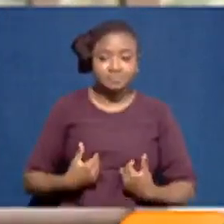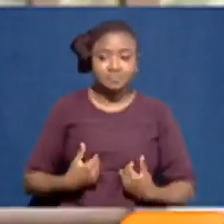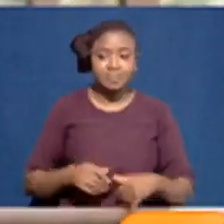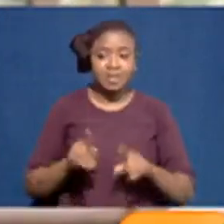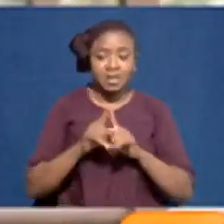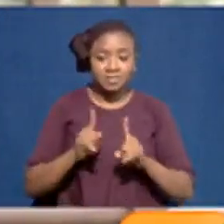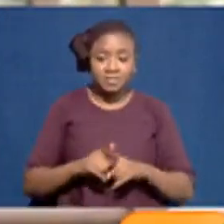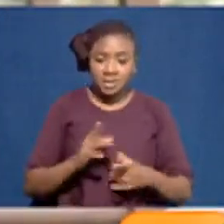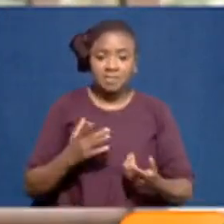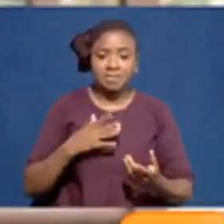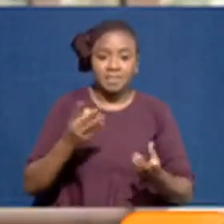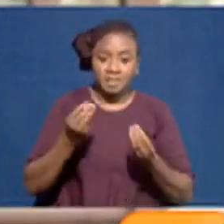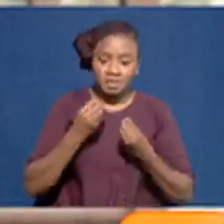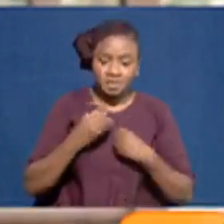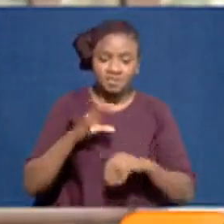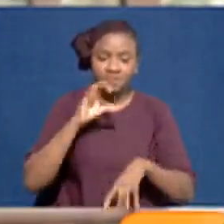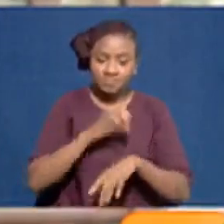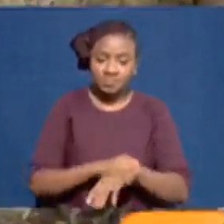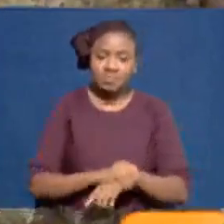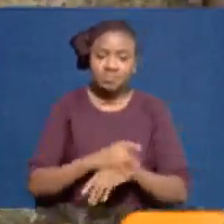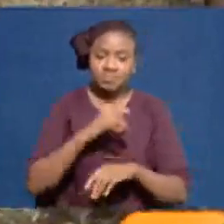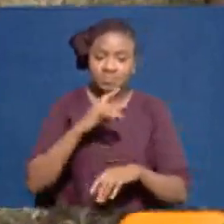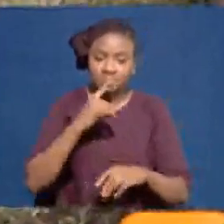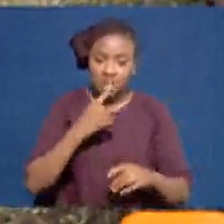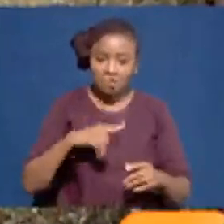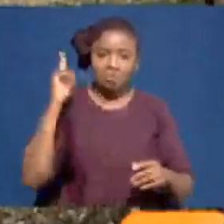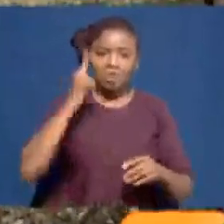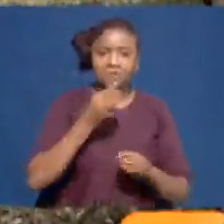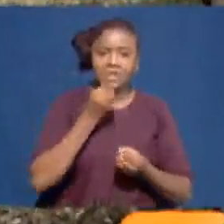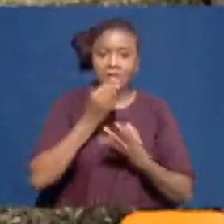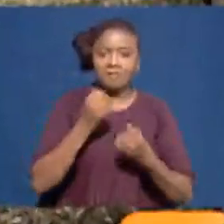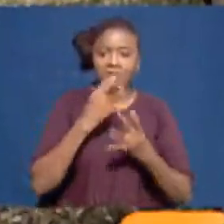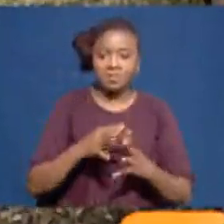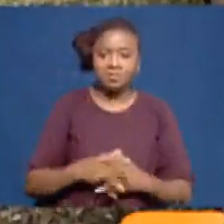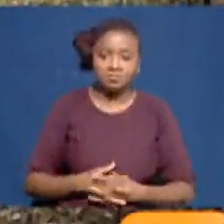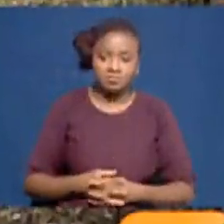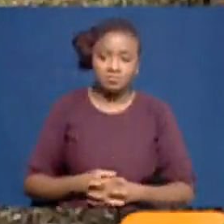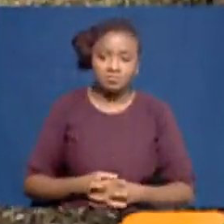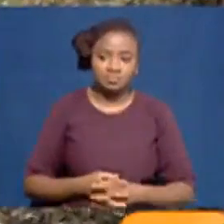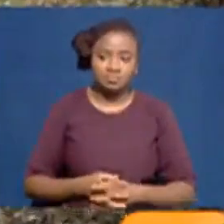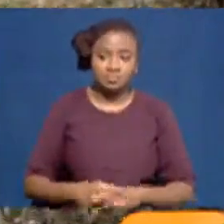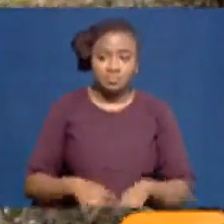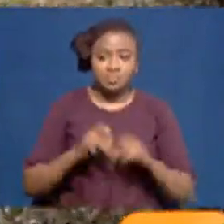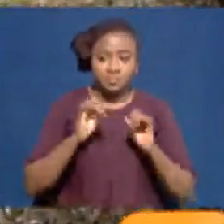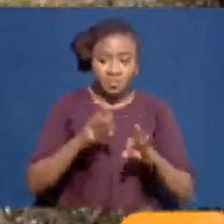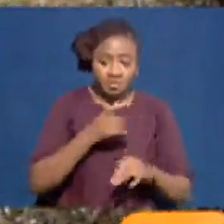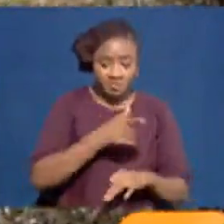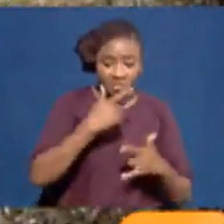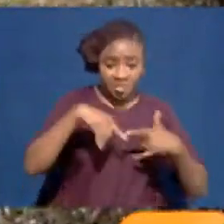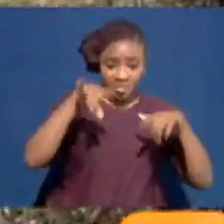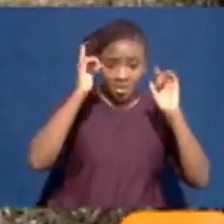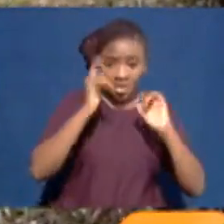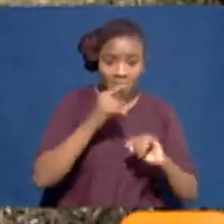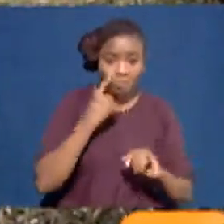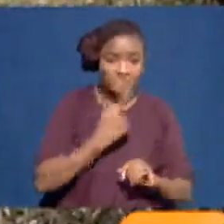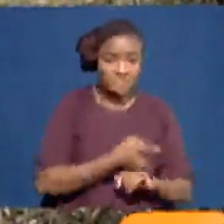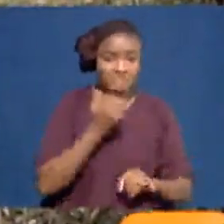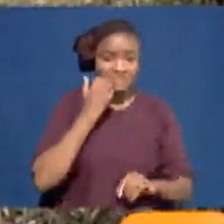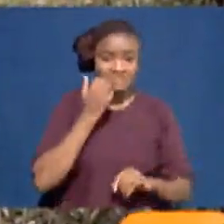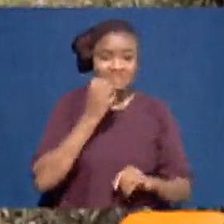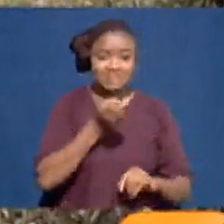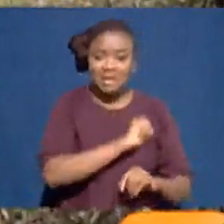Inanipatia timely information. Kwa kila ngombe kipata joto ndio napiga report